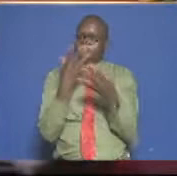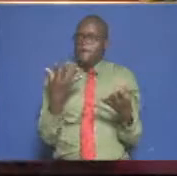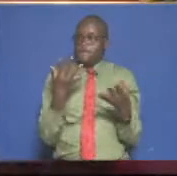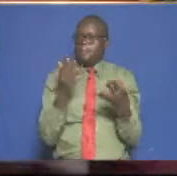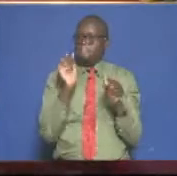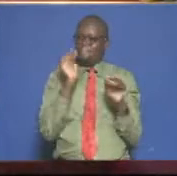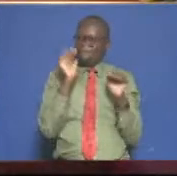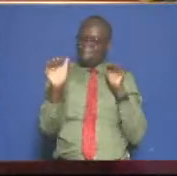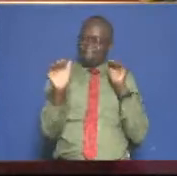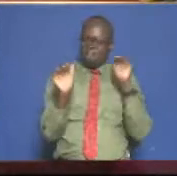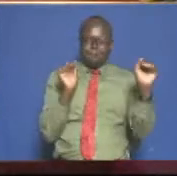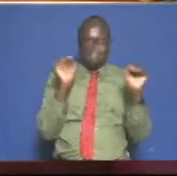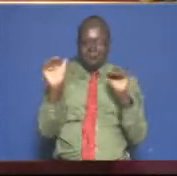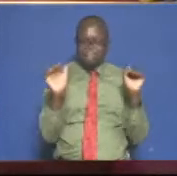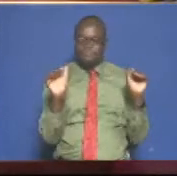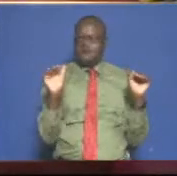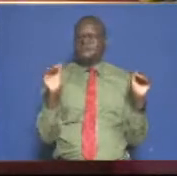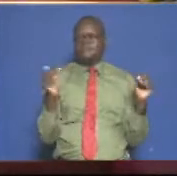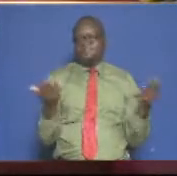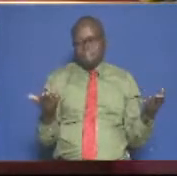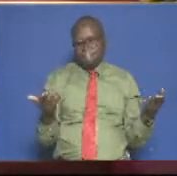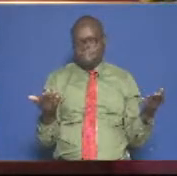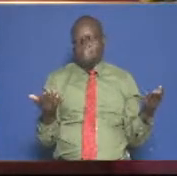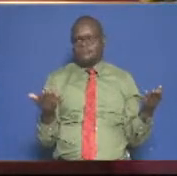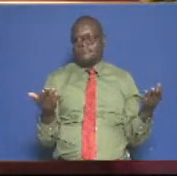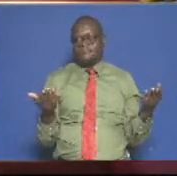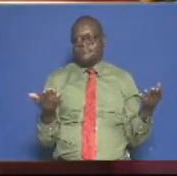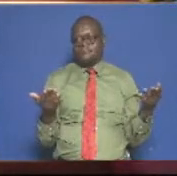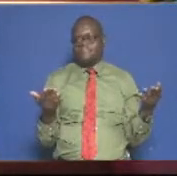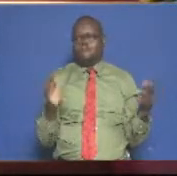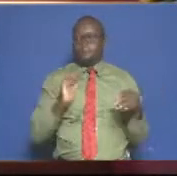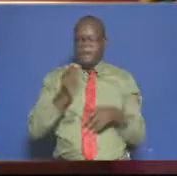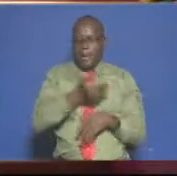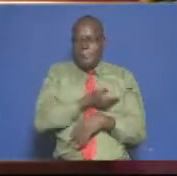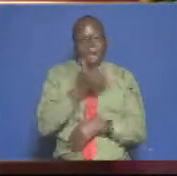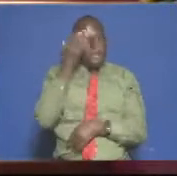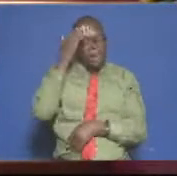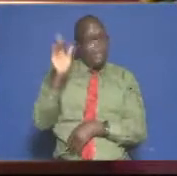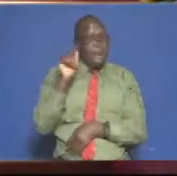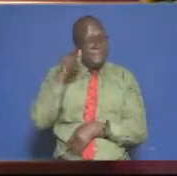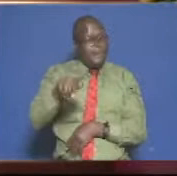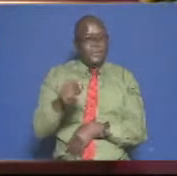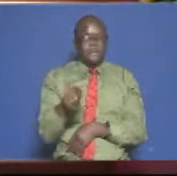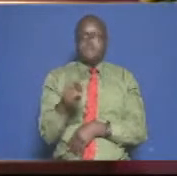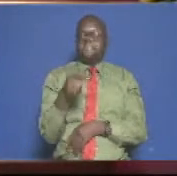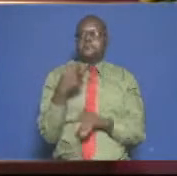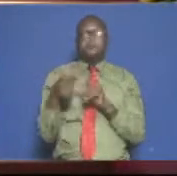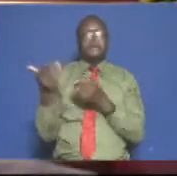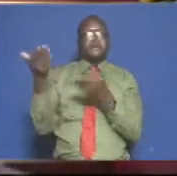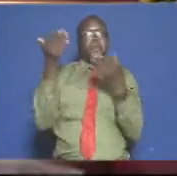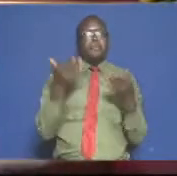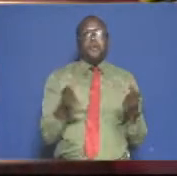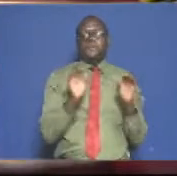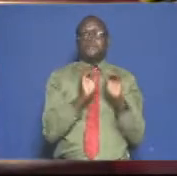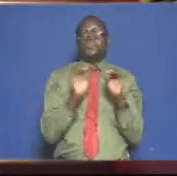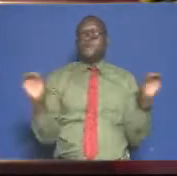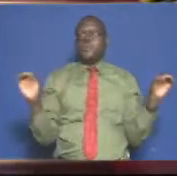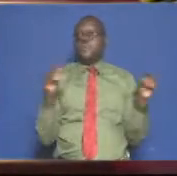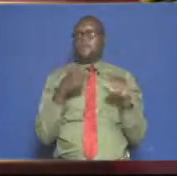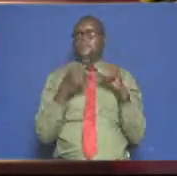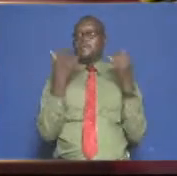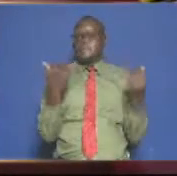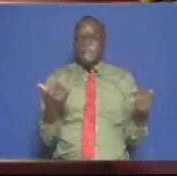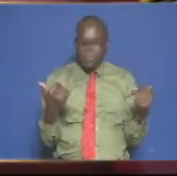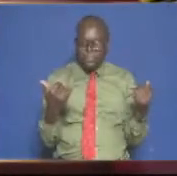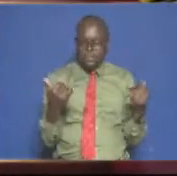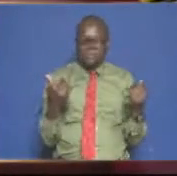asking, and the committee is privy to this information, and it has not been brought even to our committee. But now we will, as a